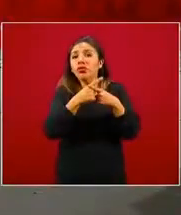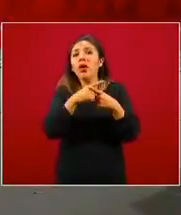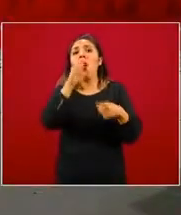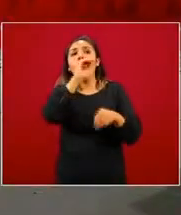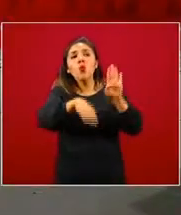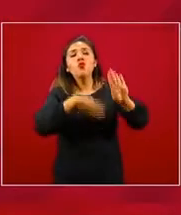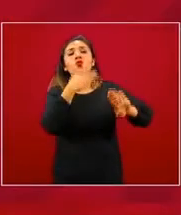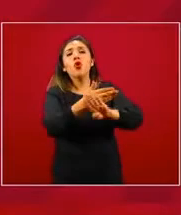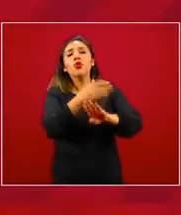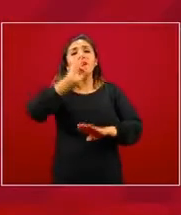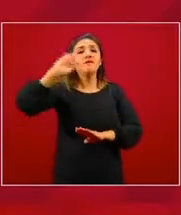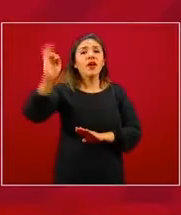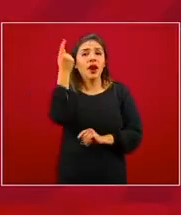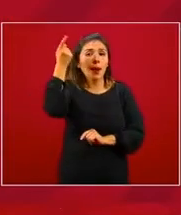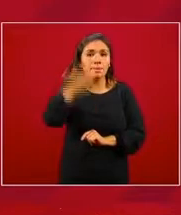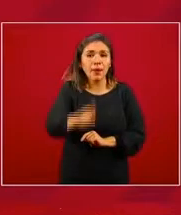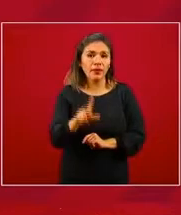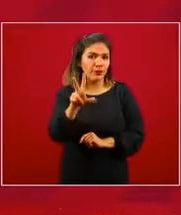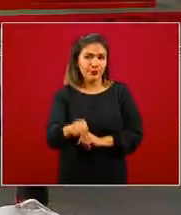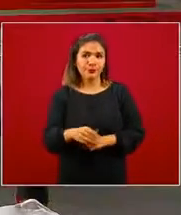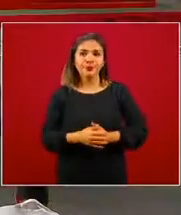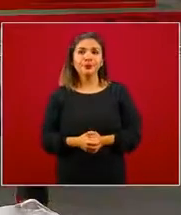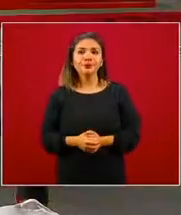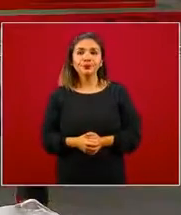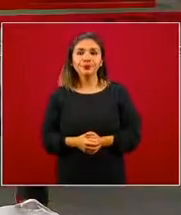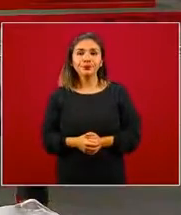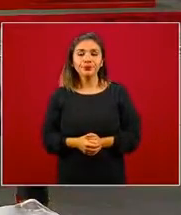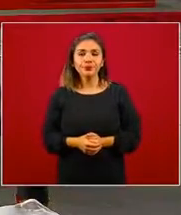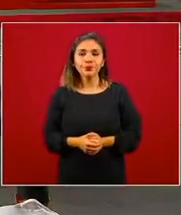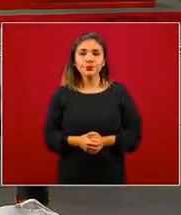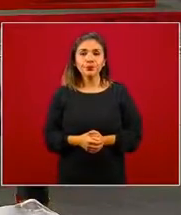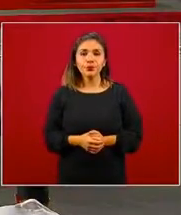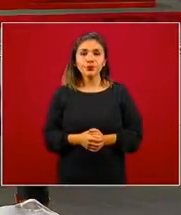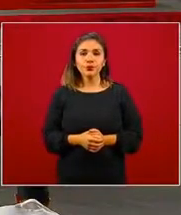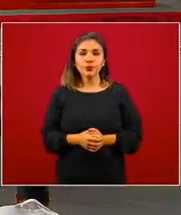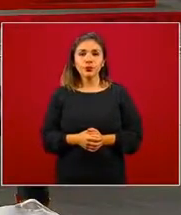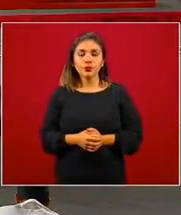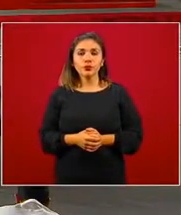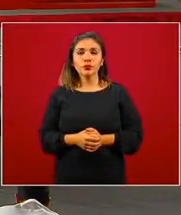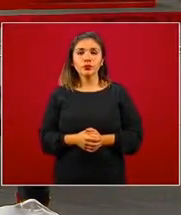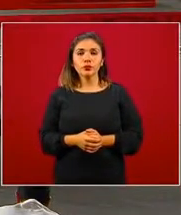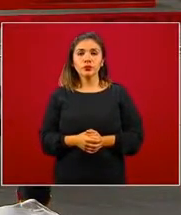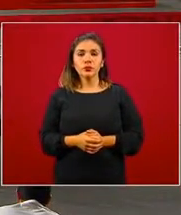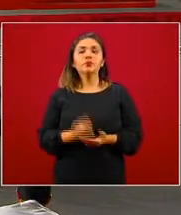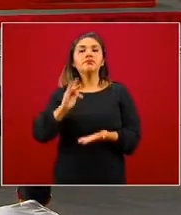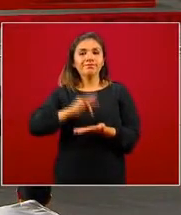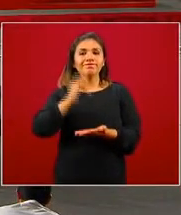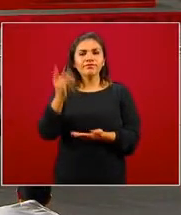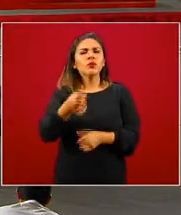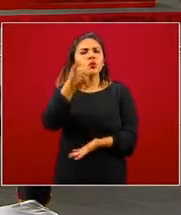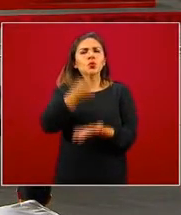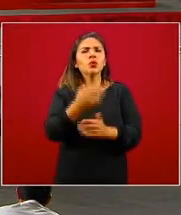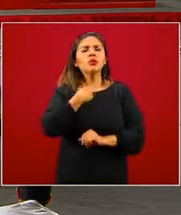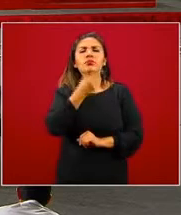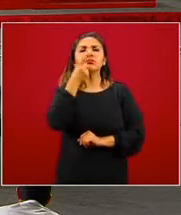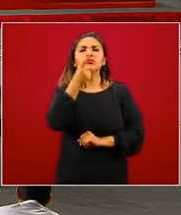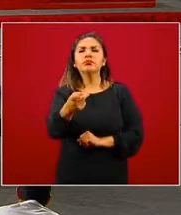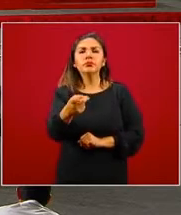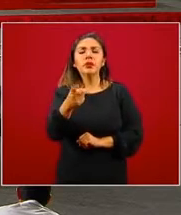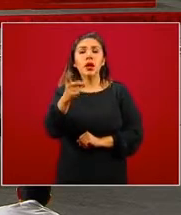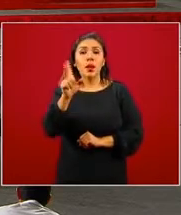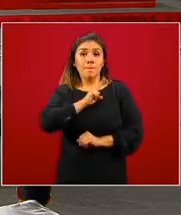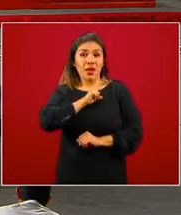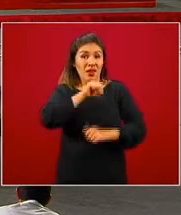not going to relax federal measures. Thank you. I just want